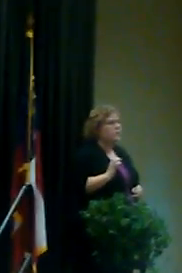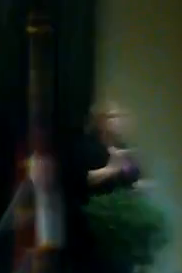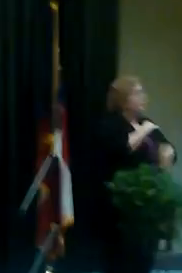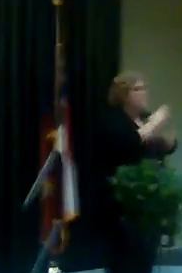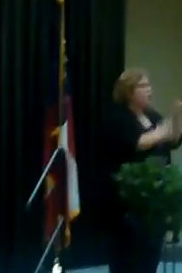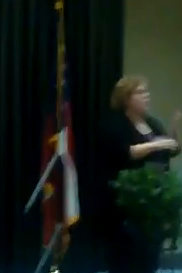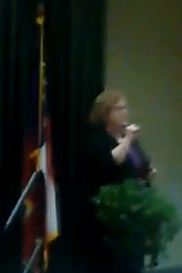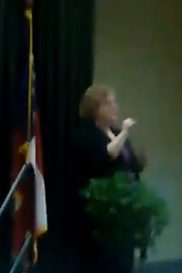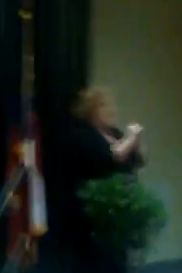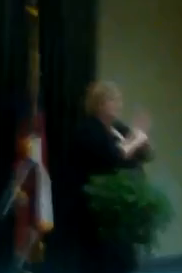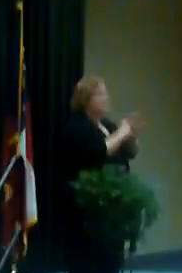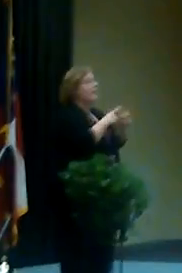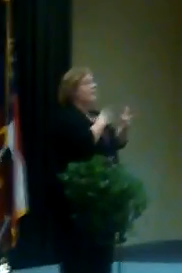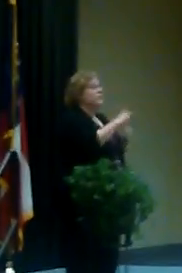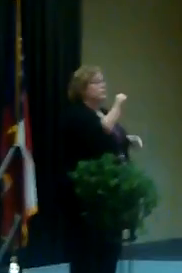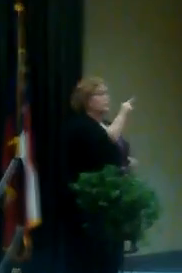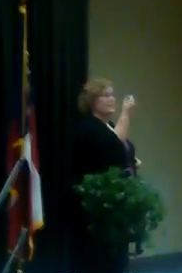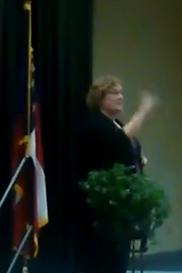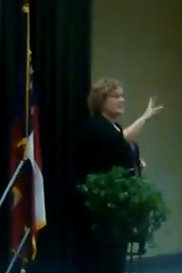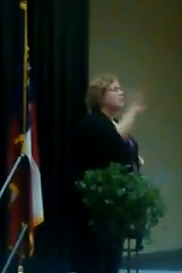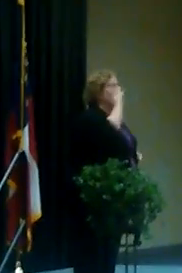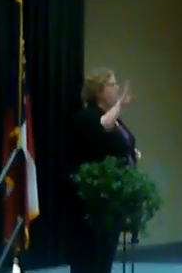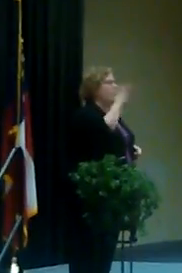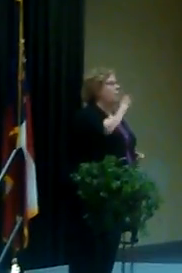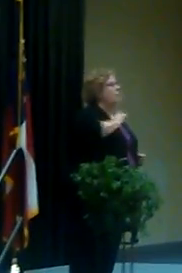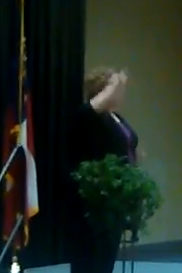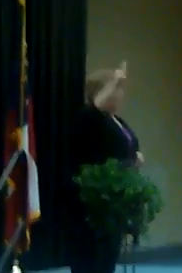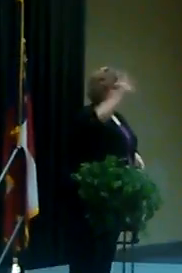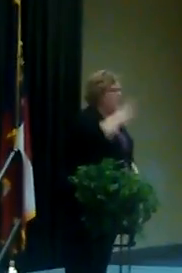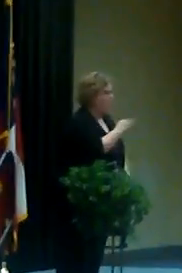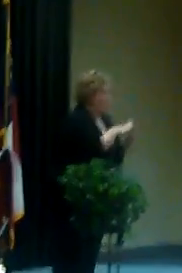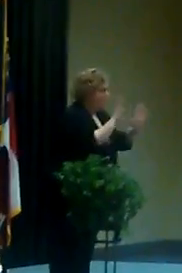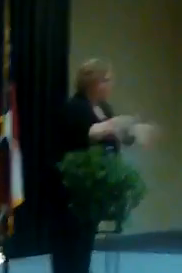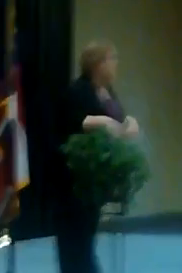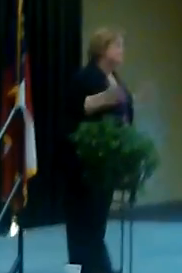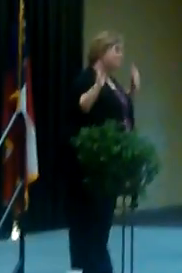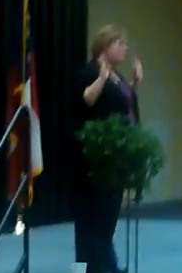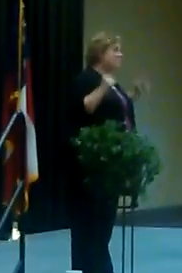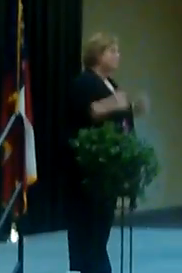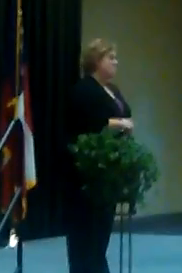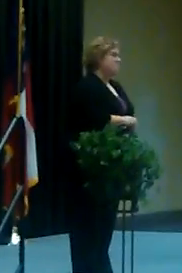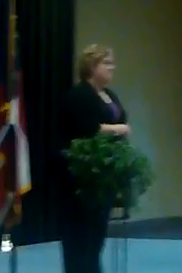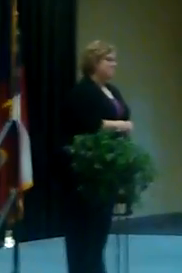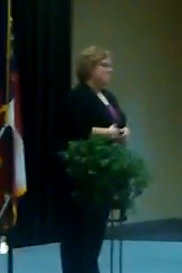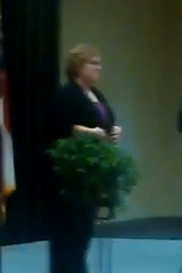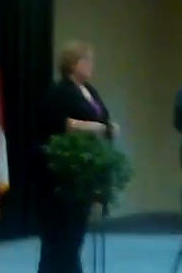House. Thank you all so much. God bless you. And let's go ahead and win in November.